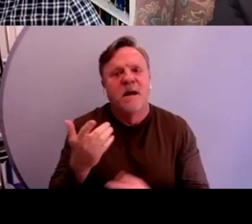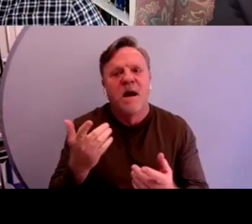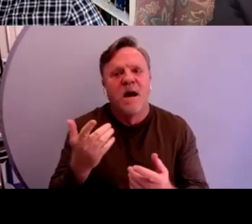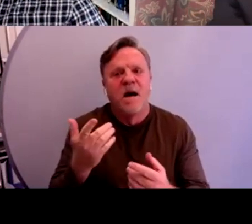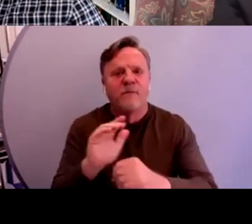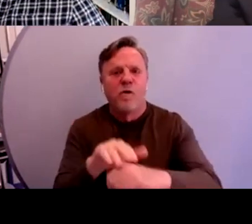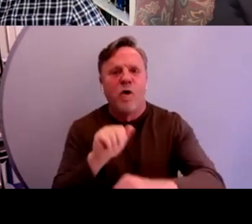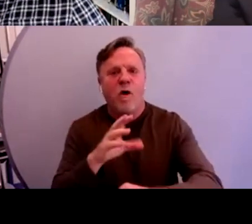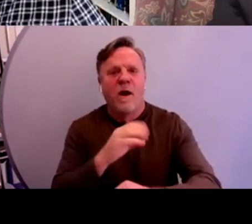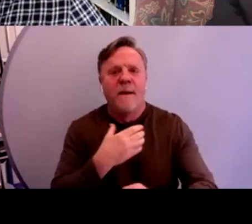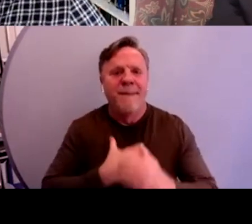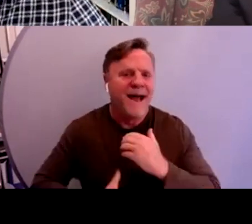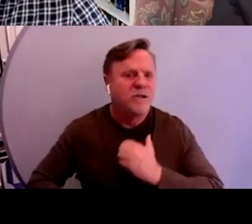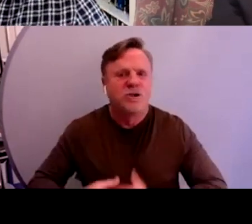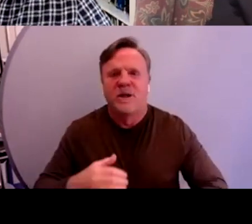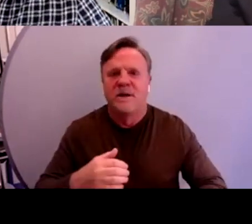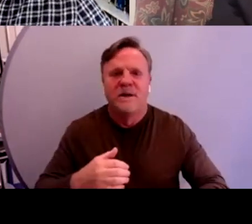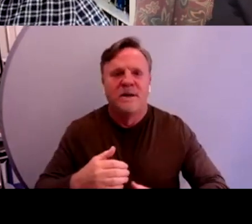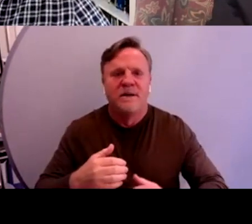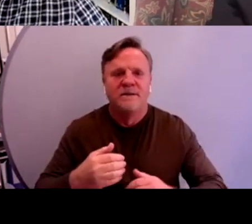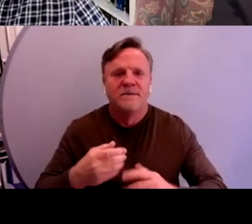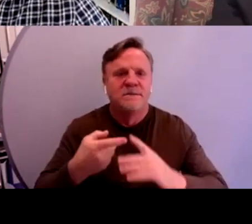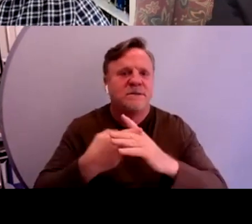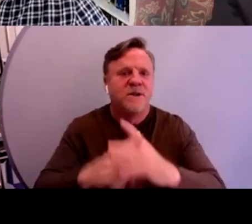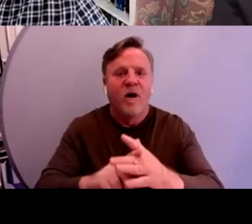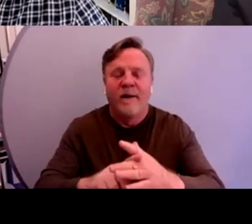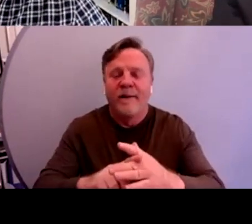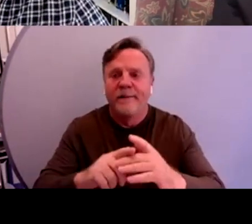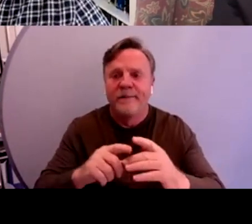passion got born for,